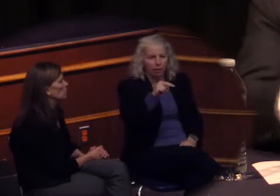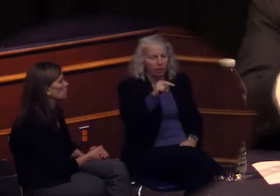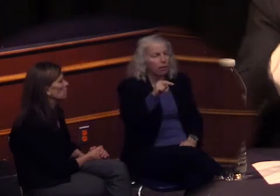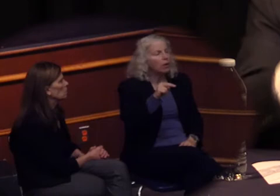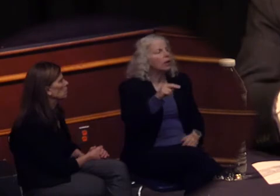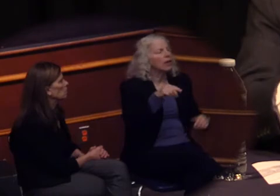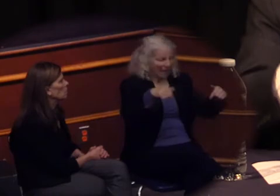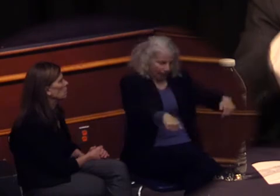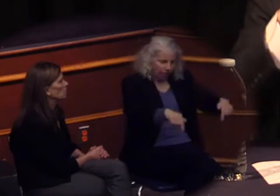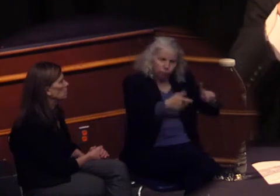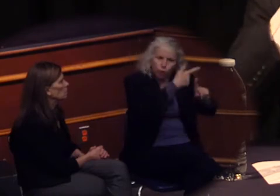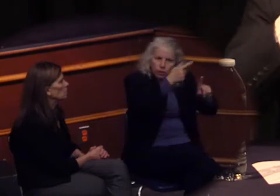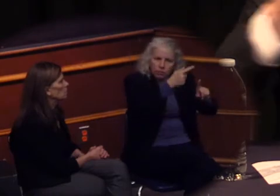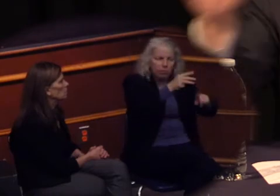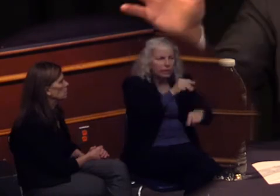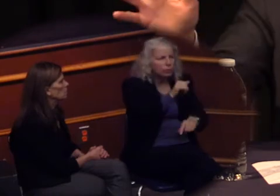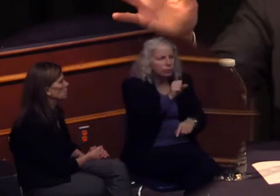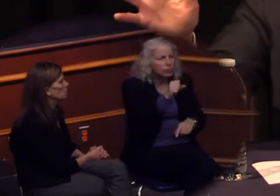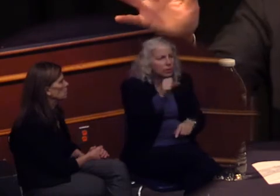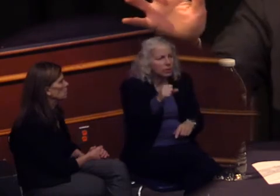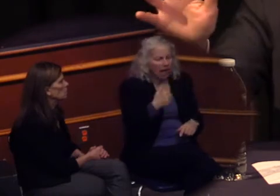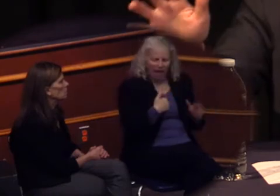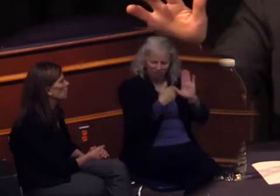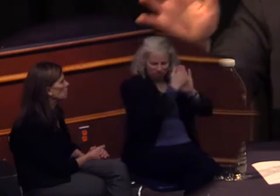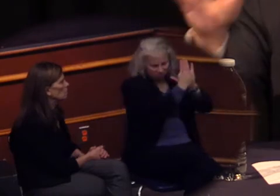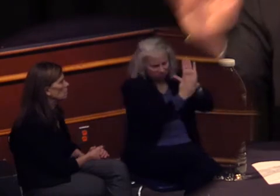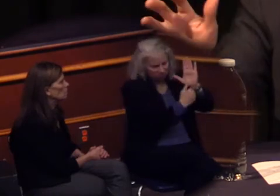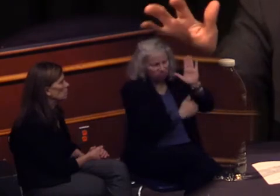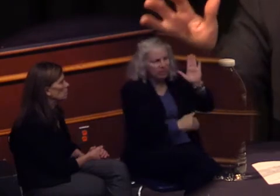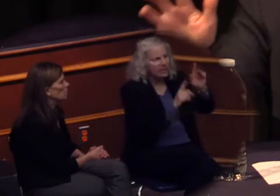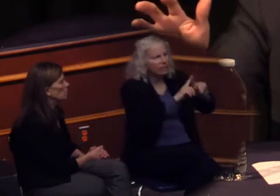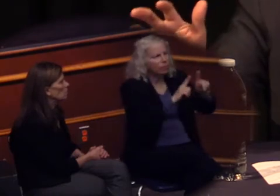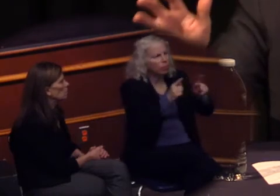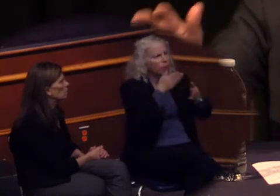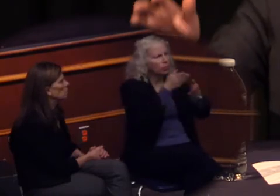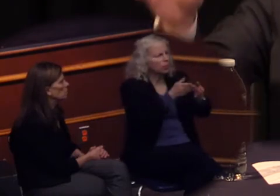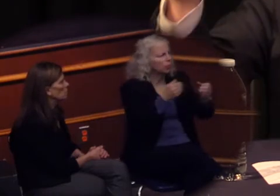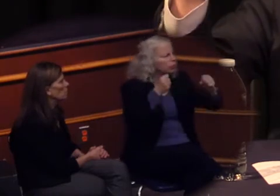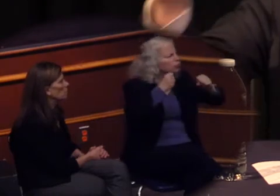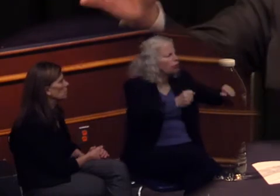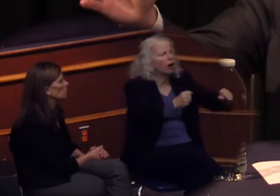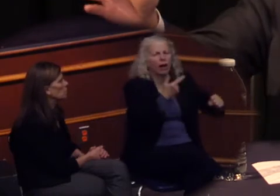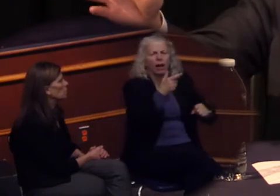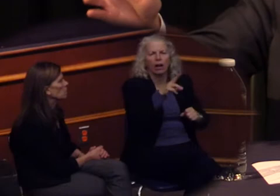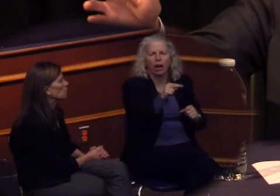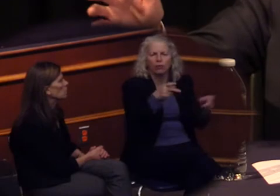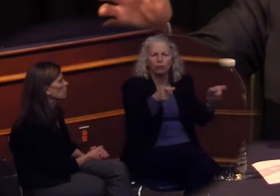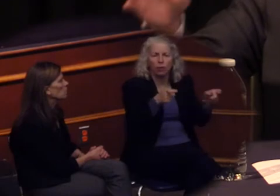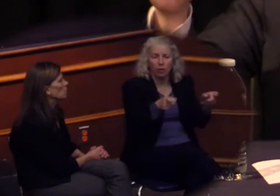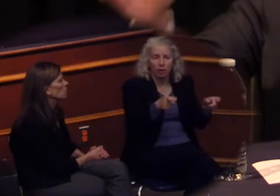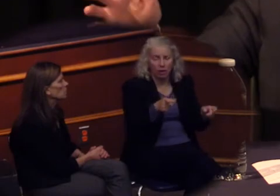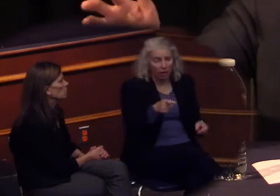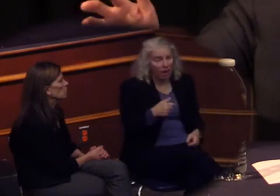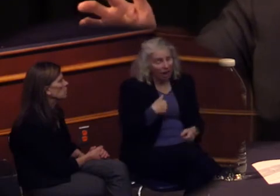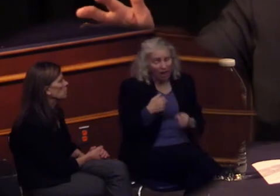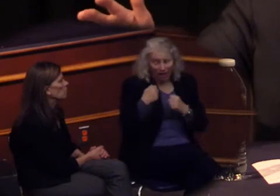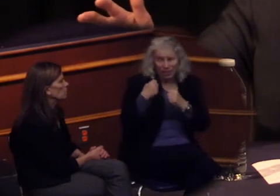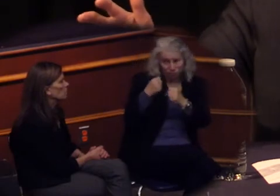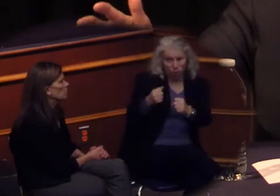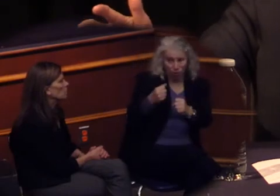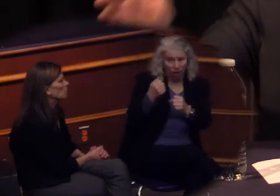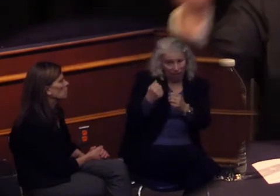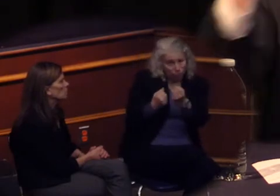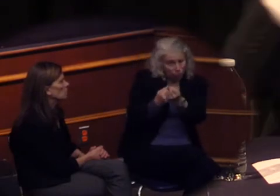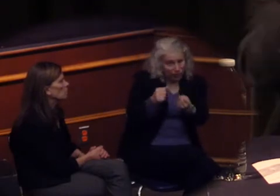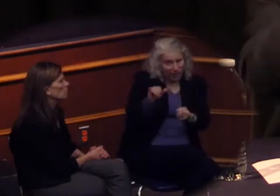them illegal here. I have a whole series of proposals to strengthen our gun laws in Massachusetts. Yes, I support the extreme risk protective